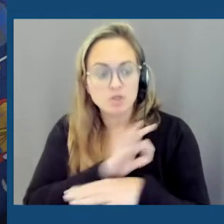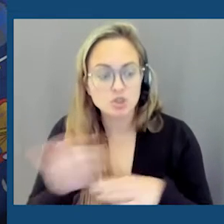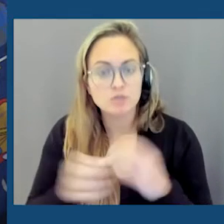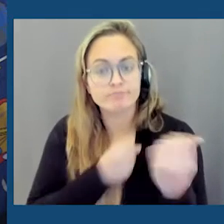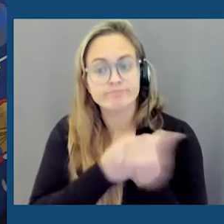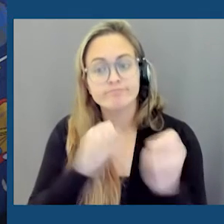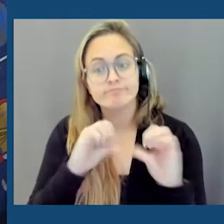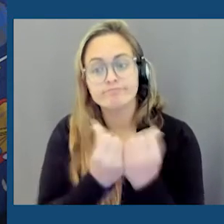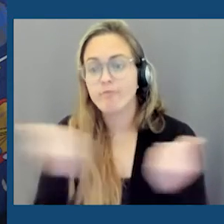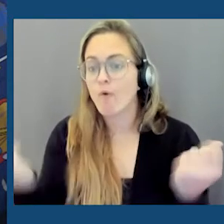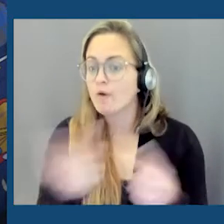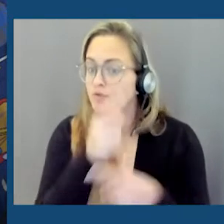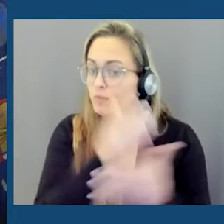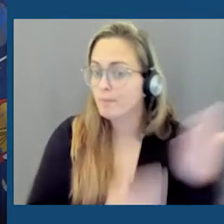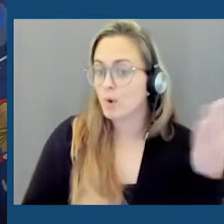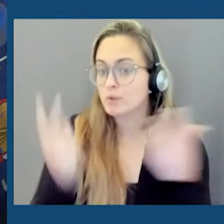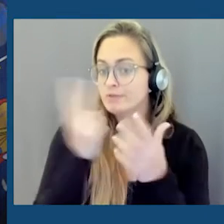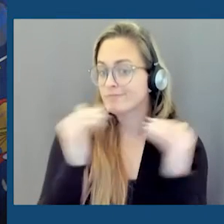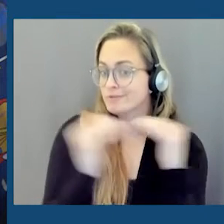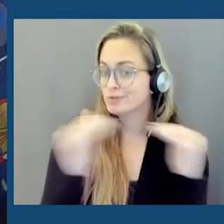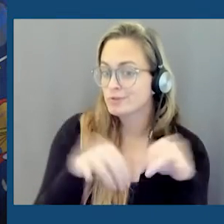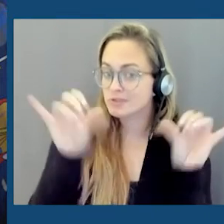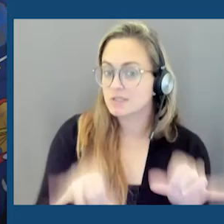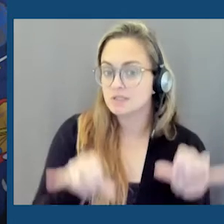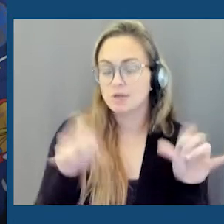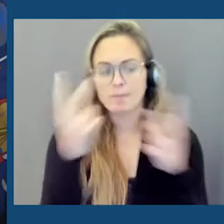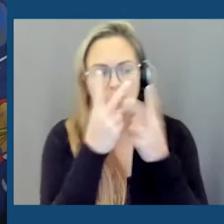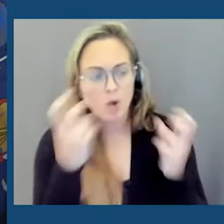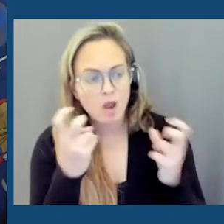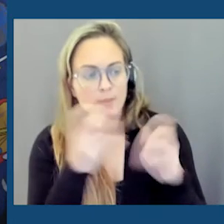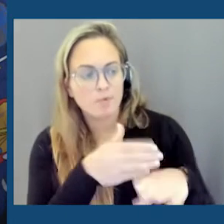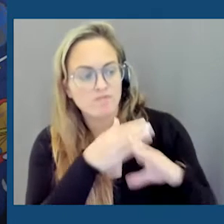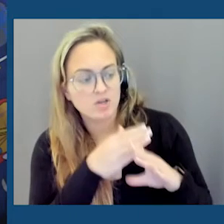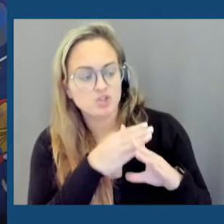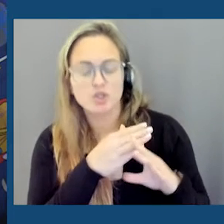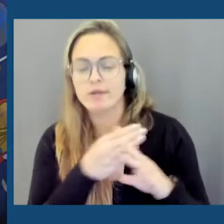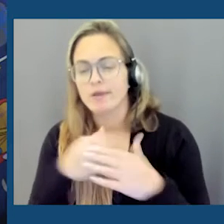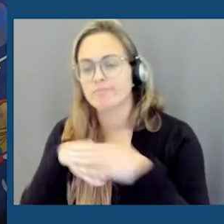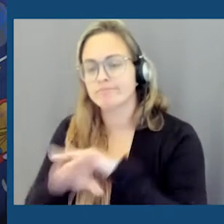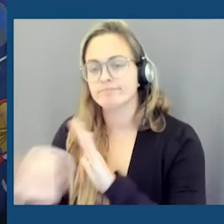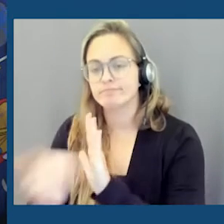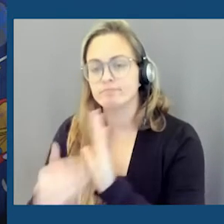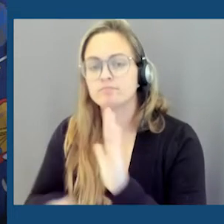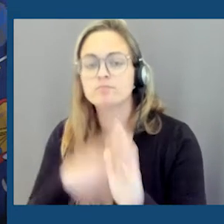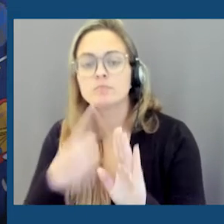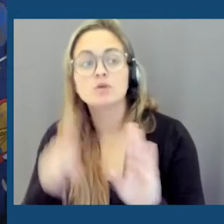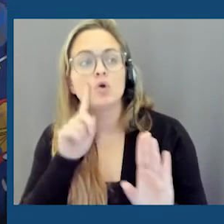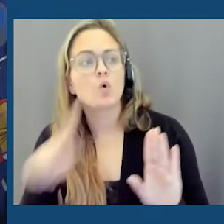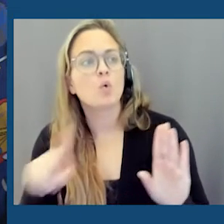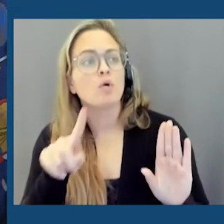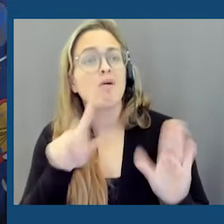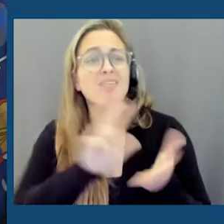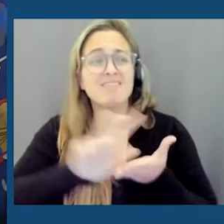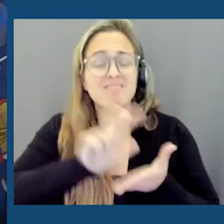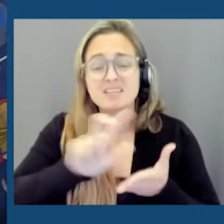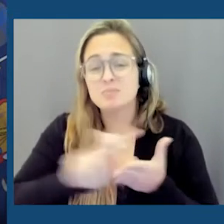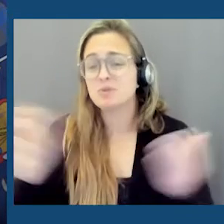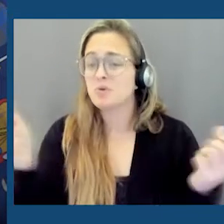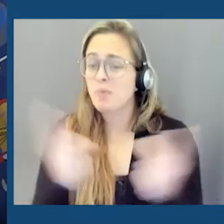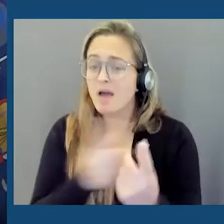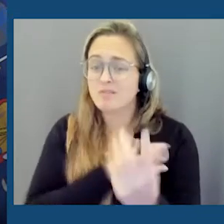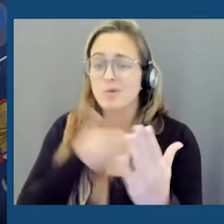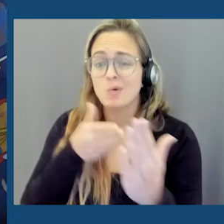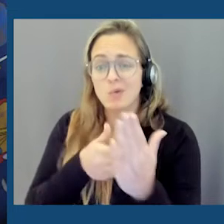the justice system, from crime prevention through reentry. As Marcos outlined, Governor Hochul's investments and initiatives to combat gun violence are